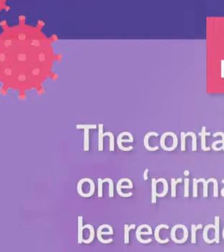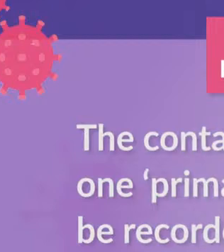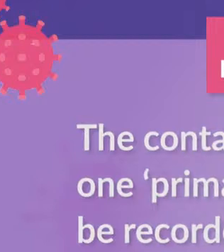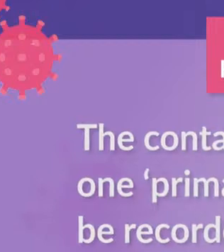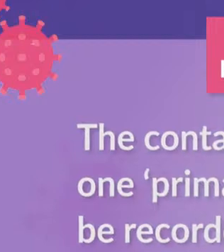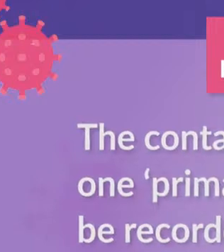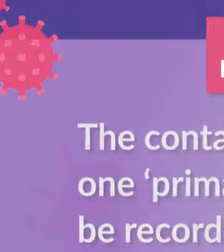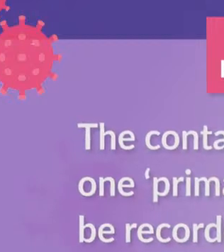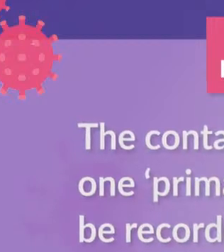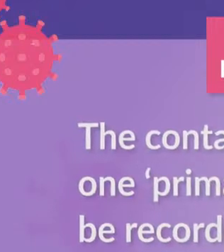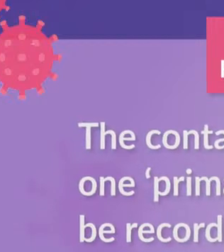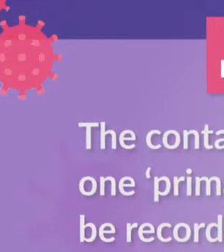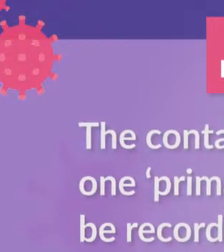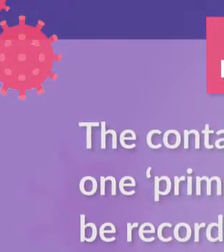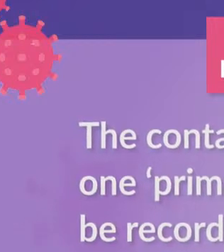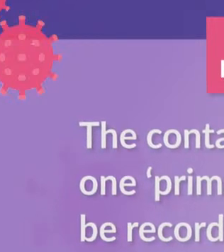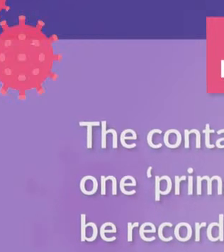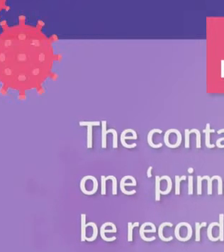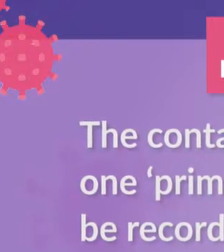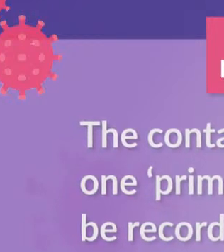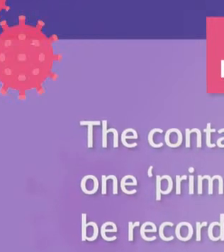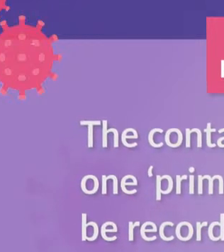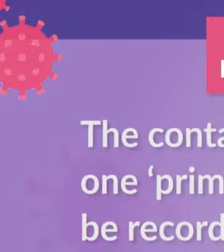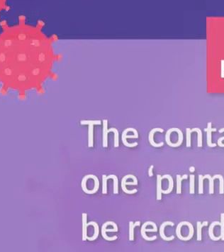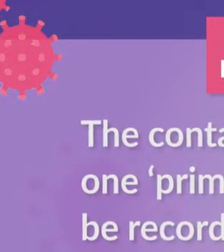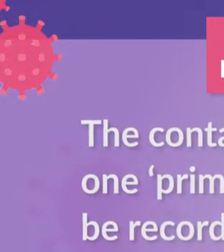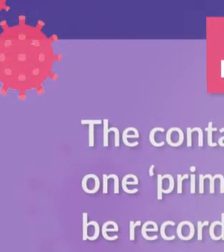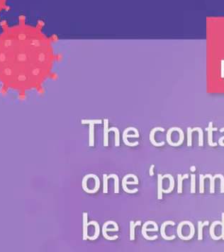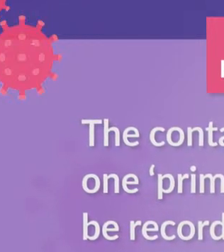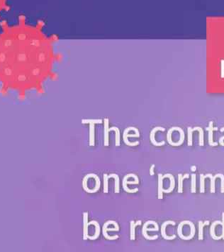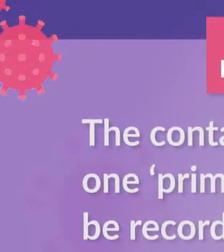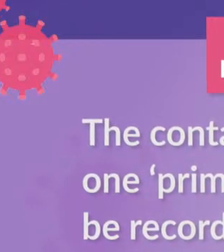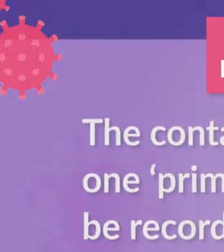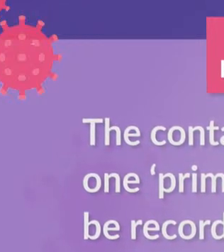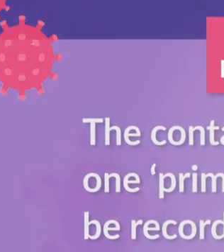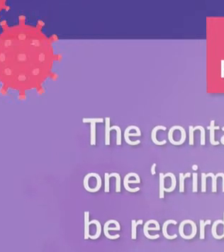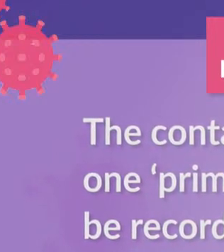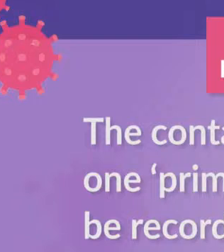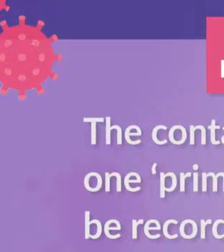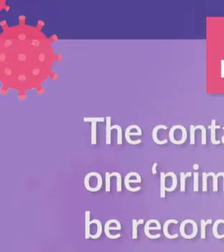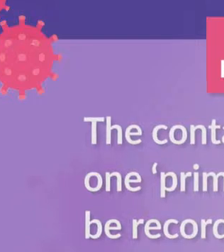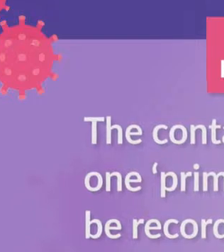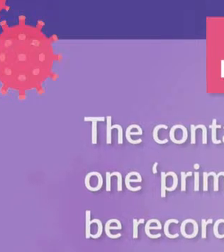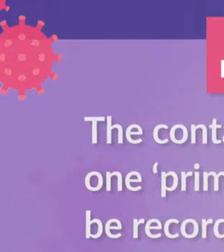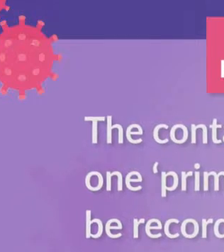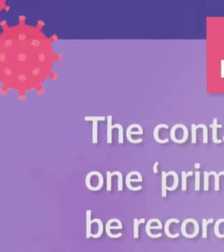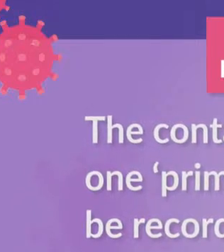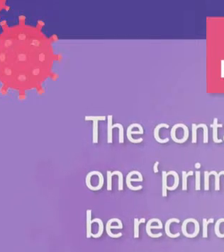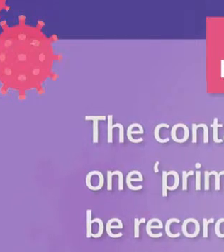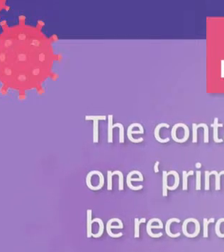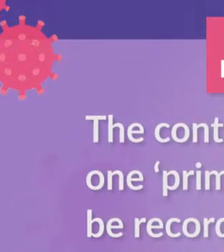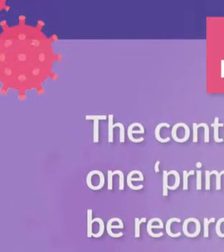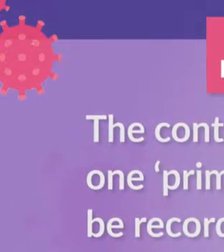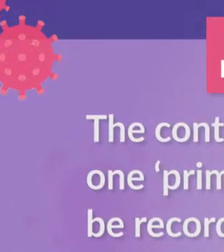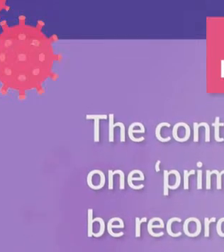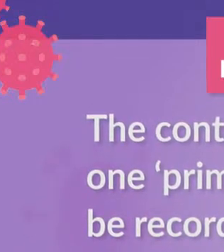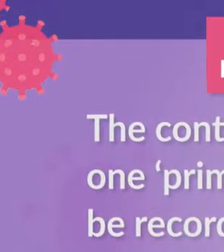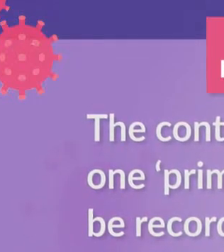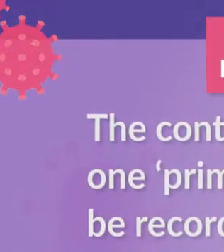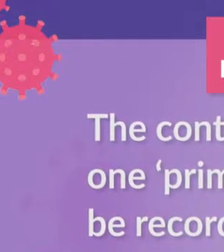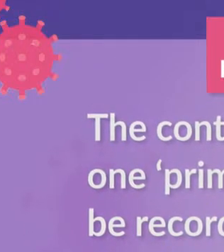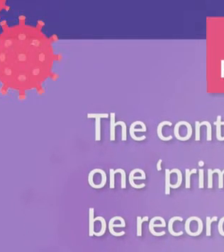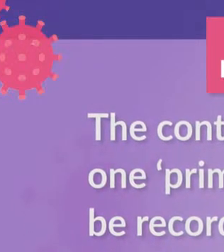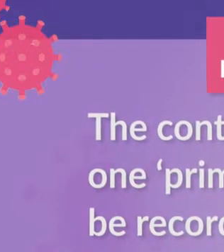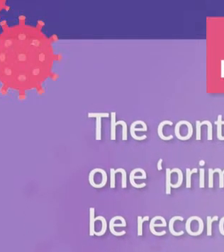disease. Therefore, the contact details of one primary diner will be recorded and include the date and time of